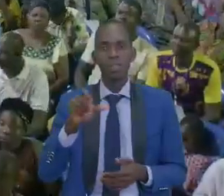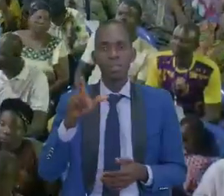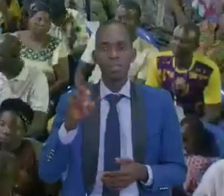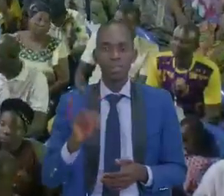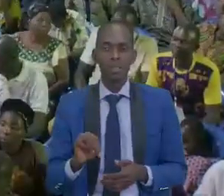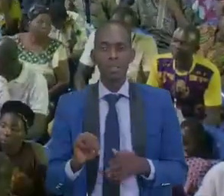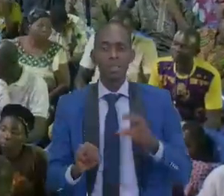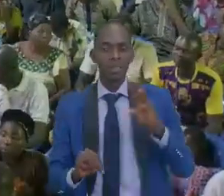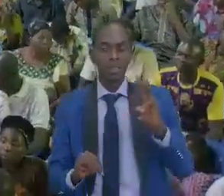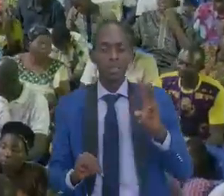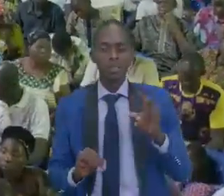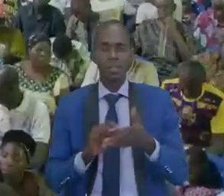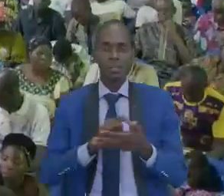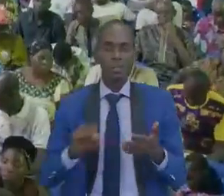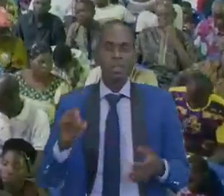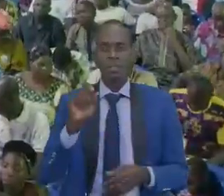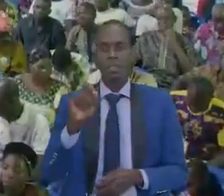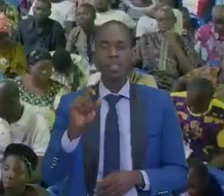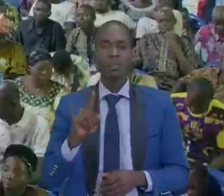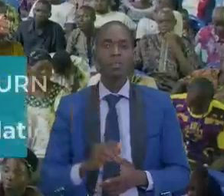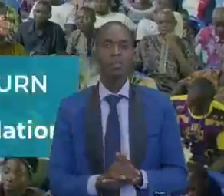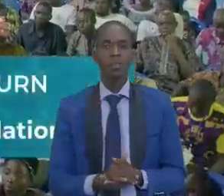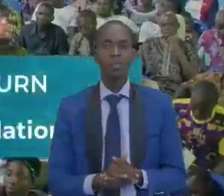Psalm 16, verse 11.